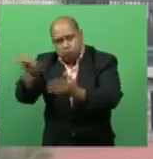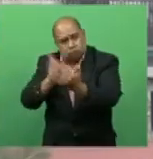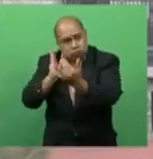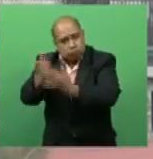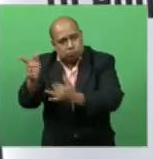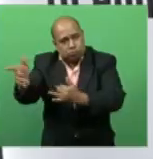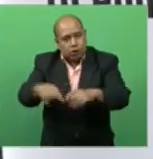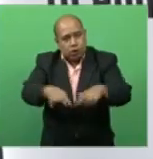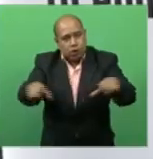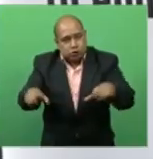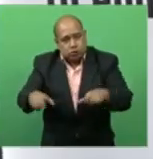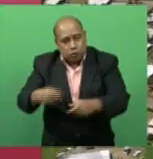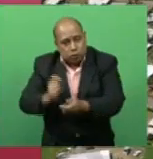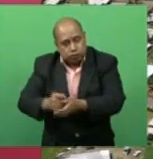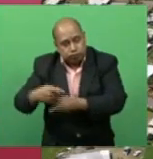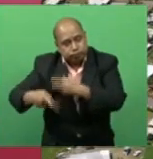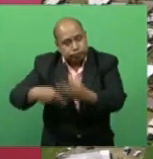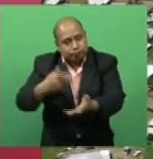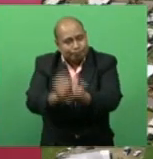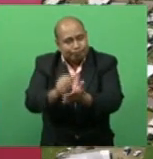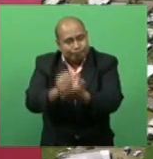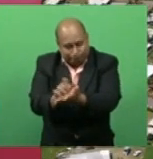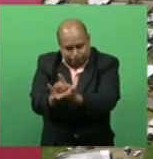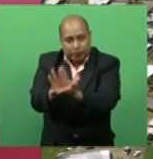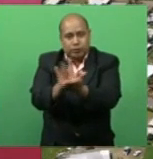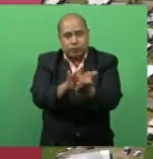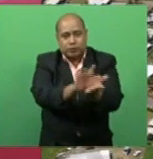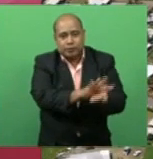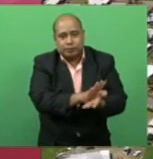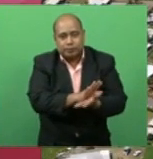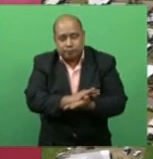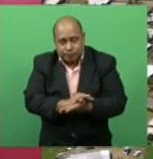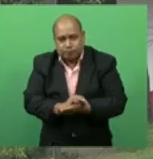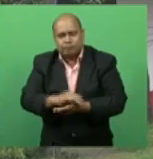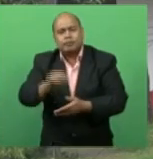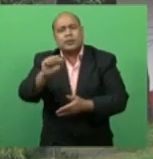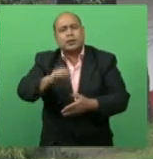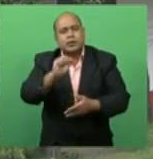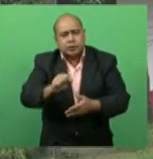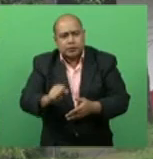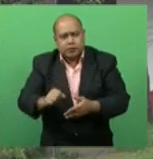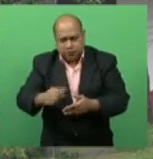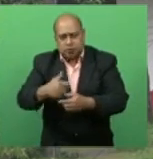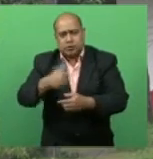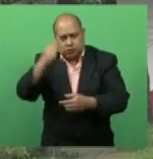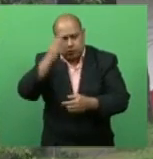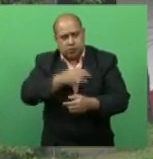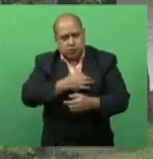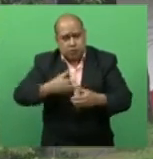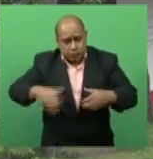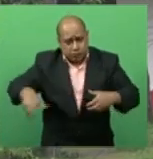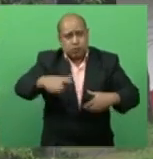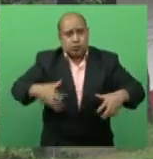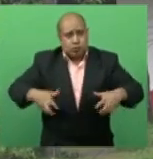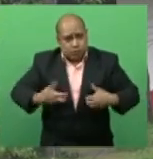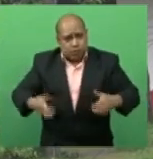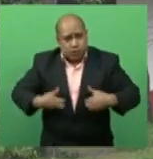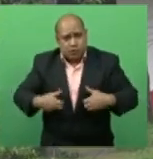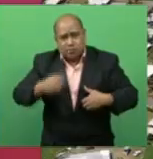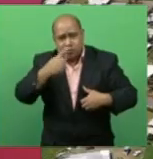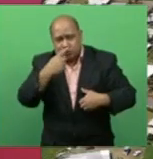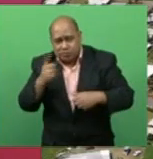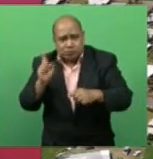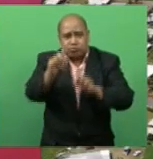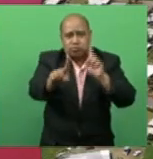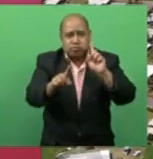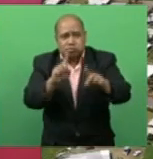systems for eviction. Yeah, we have also received complaints, whereby actually tenants have been given 30 days eviction notice